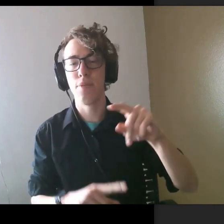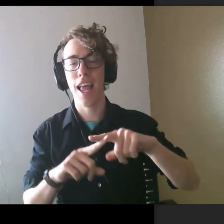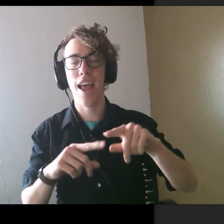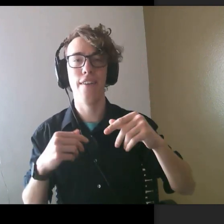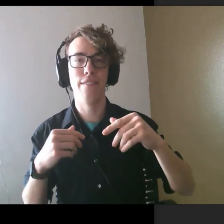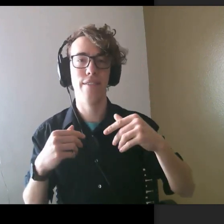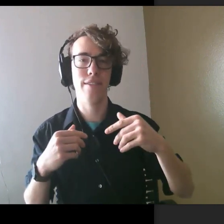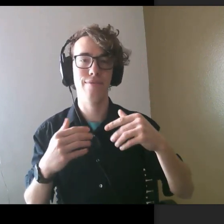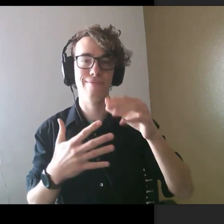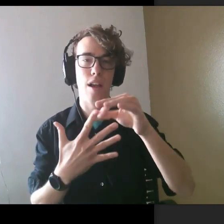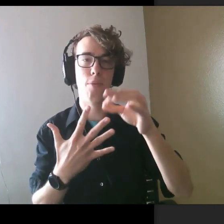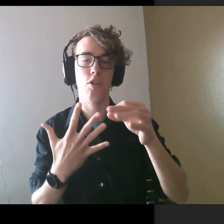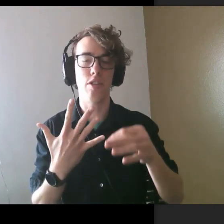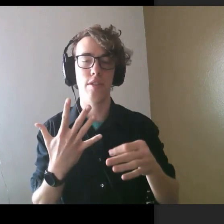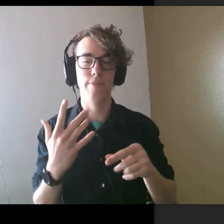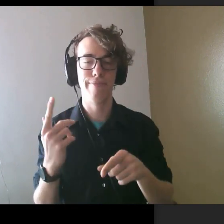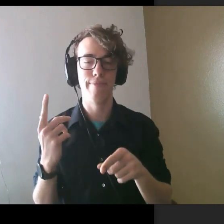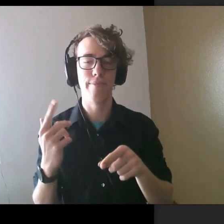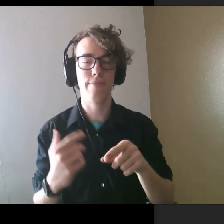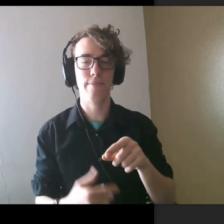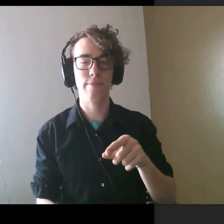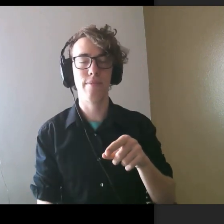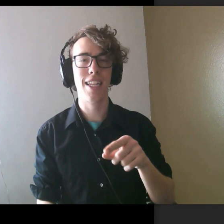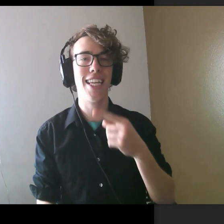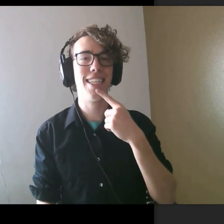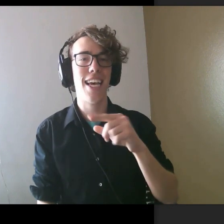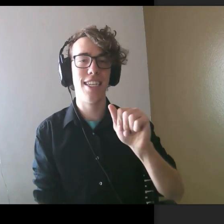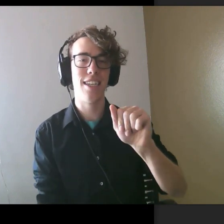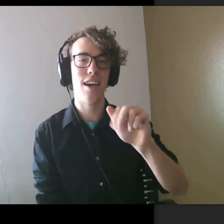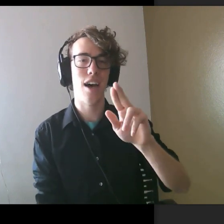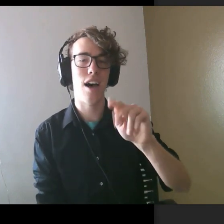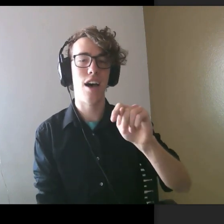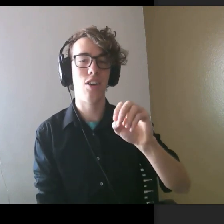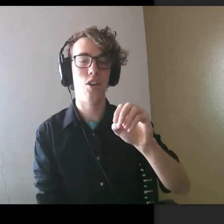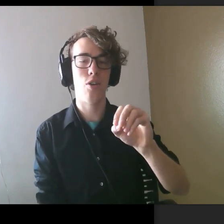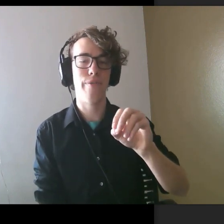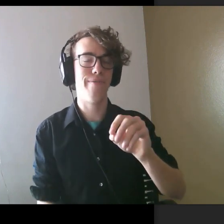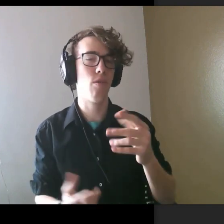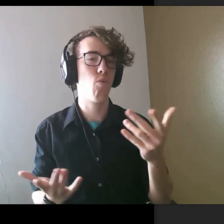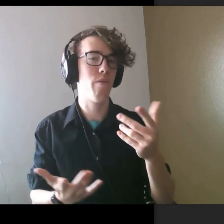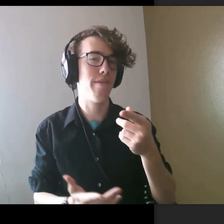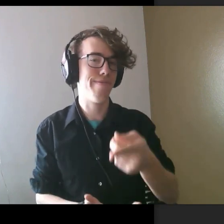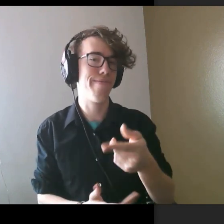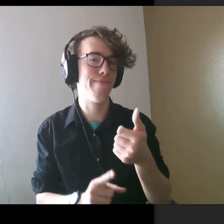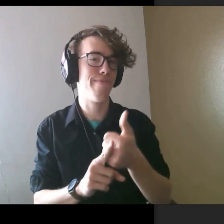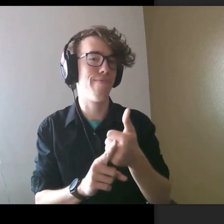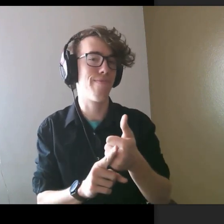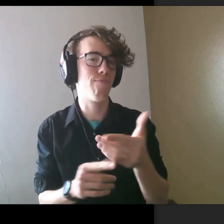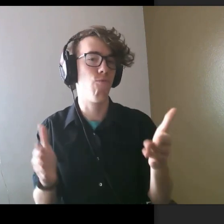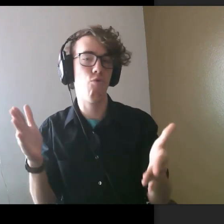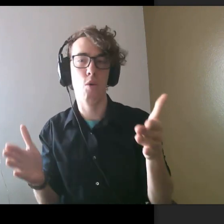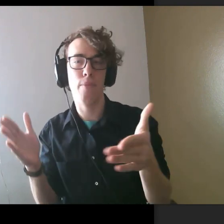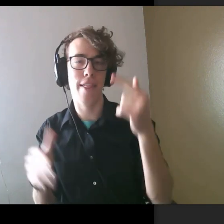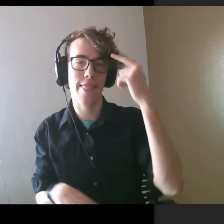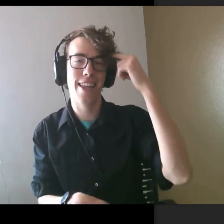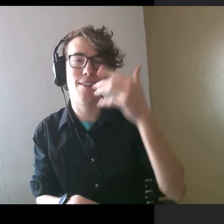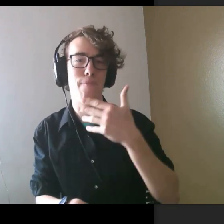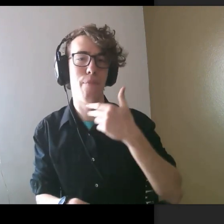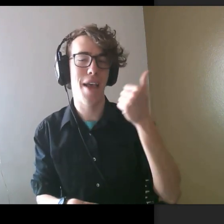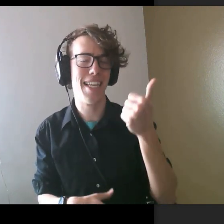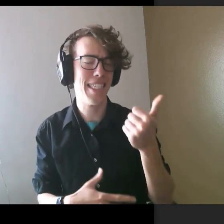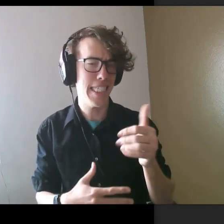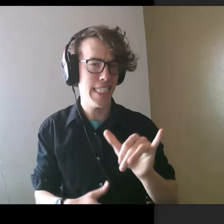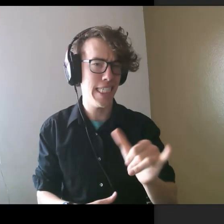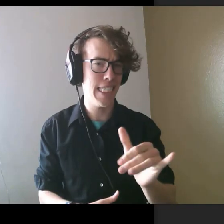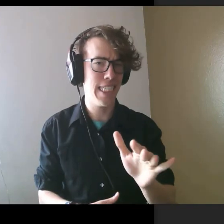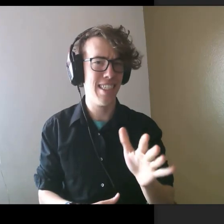wand, if I hit that right there, it says auto on top of it. It's going to do what it thinks looks best. Looks decent, but I'm going to play with that